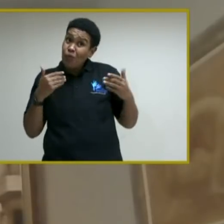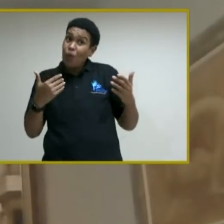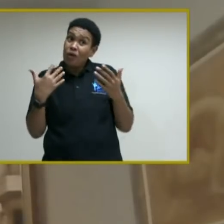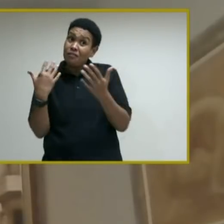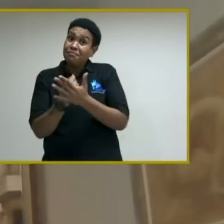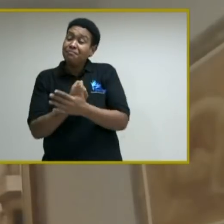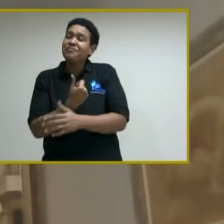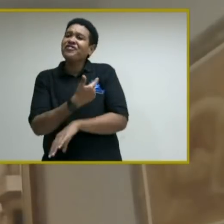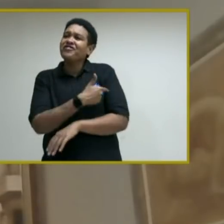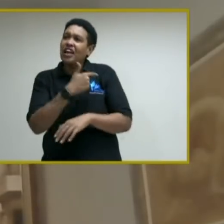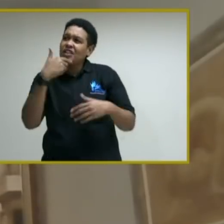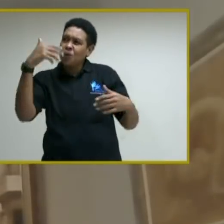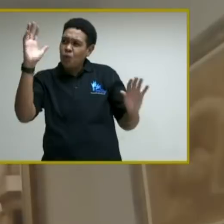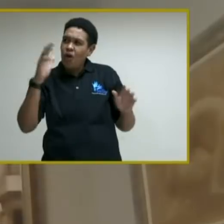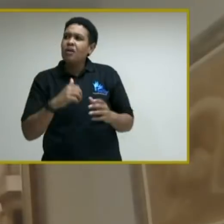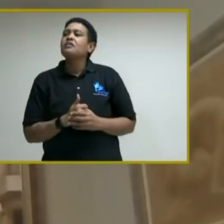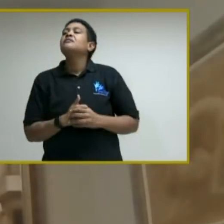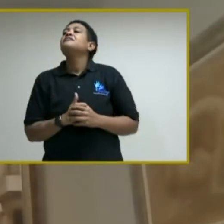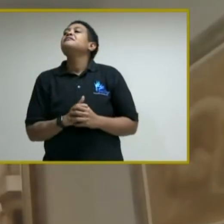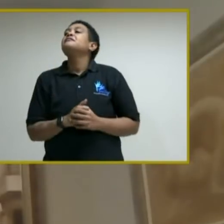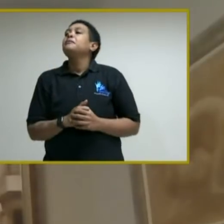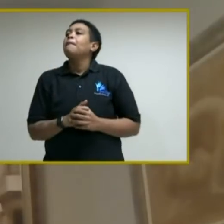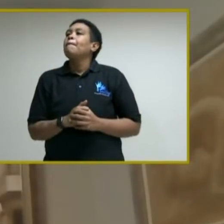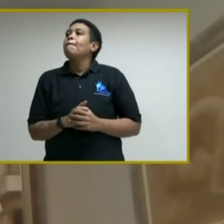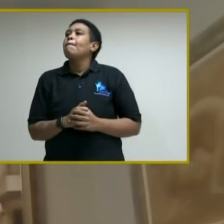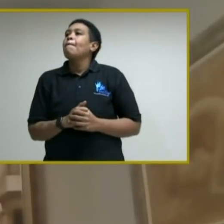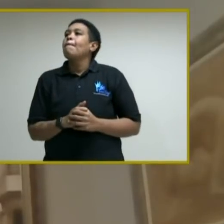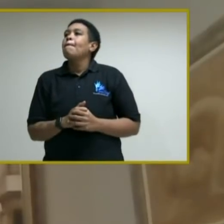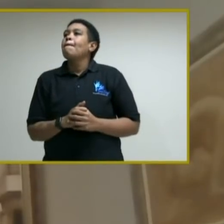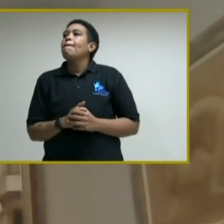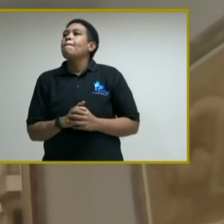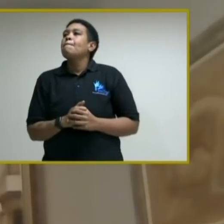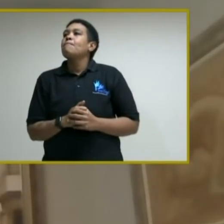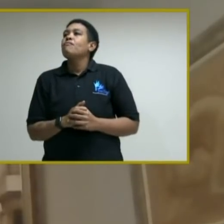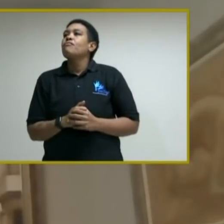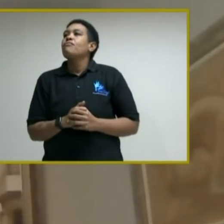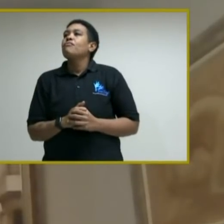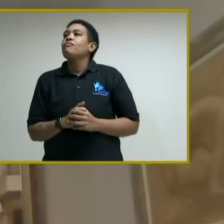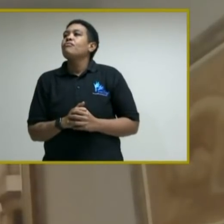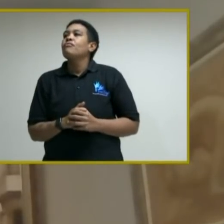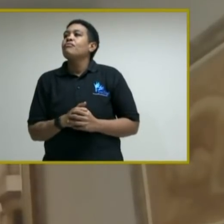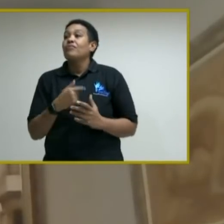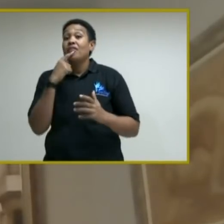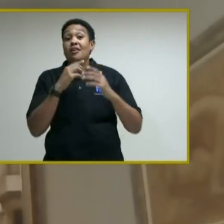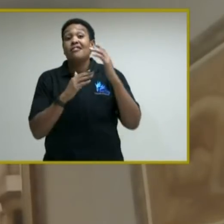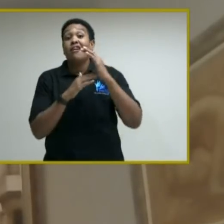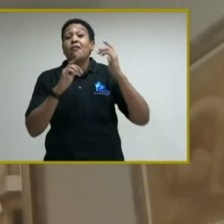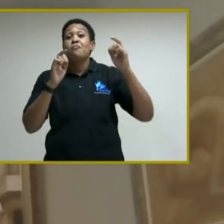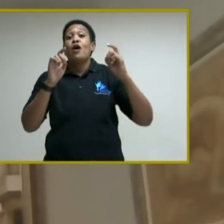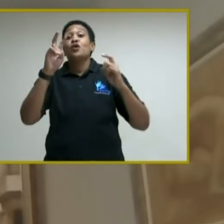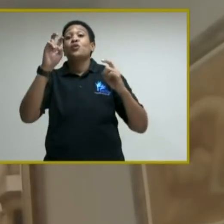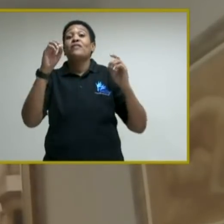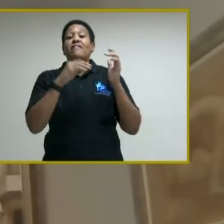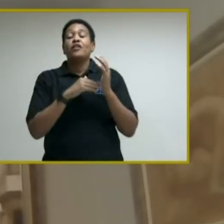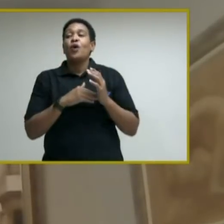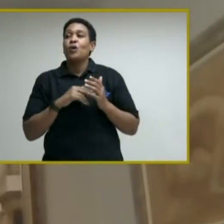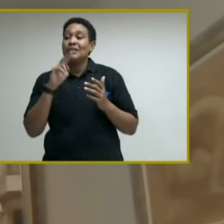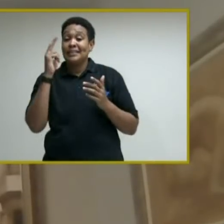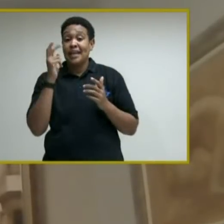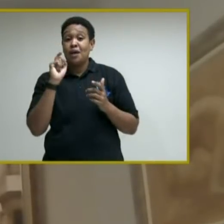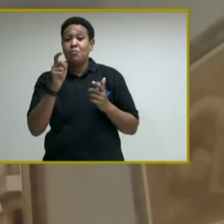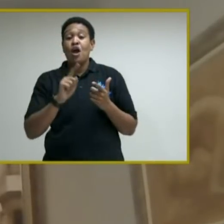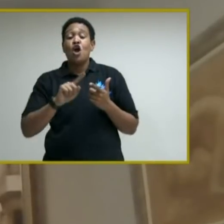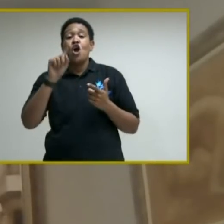out and get vaxxed. So as you said, the top prize is 250,000, second prize